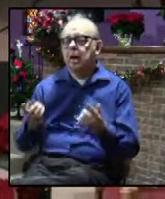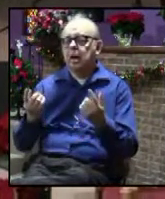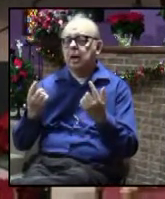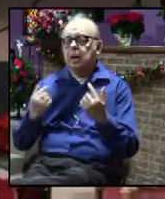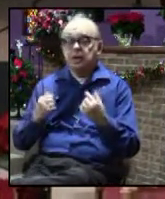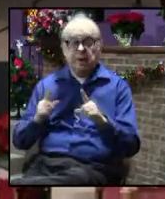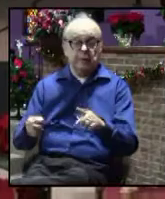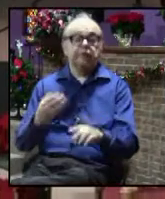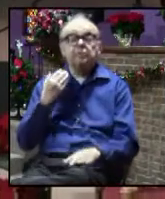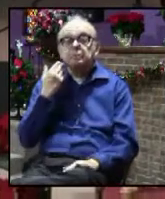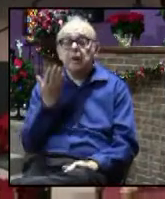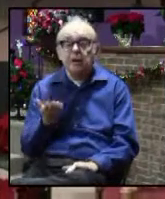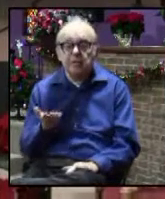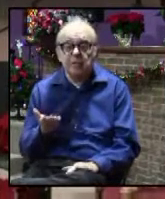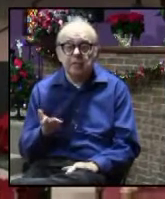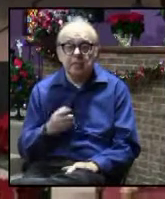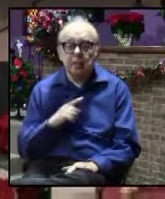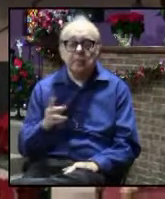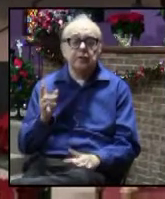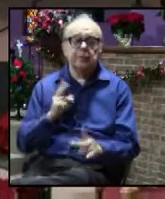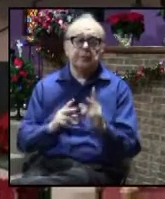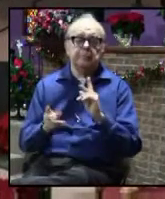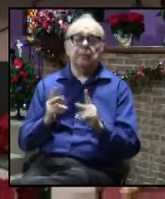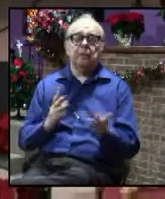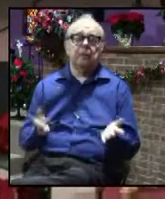prostitutes. He came to people